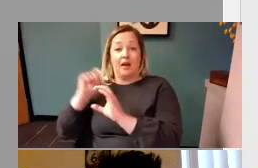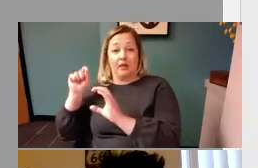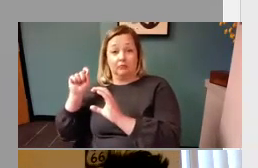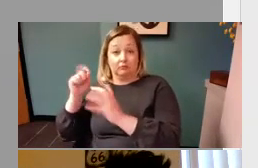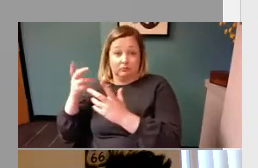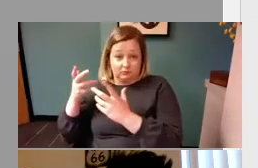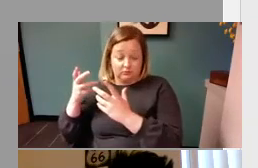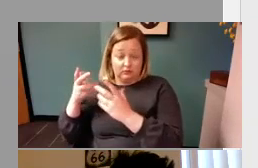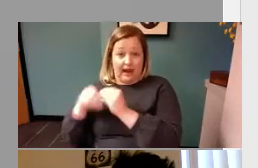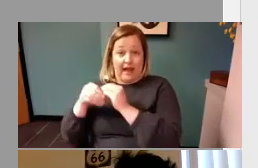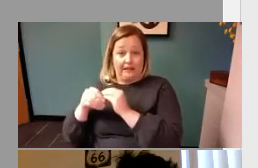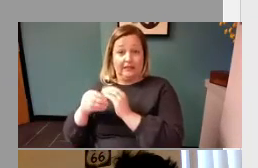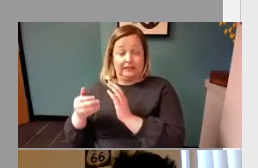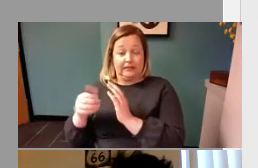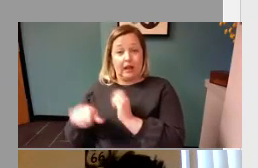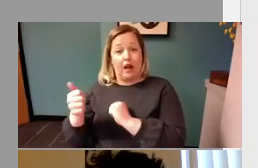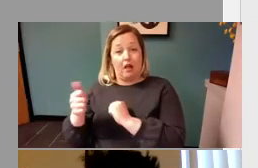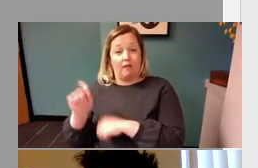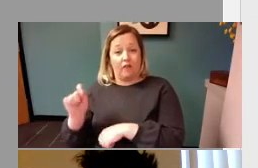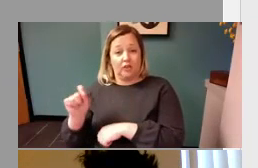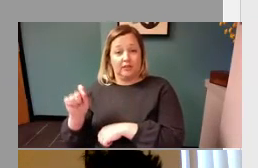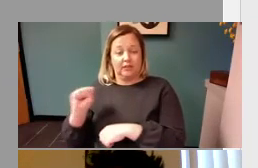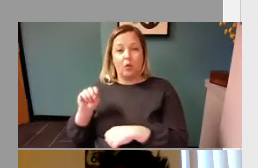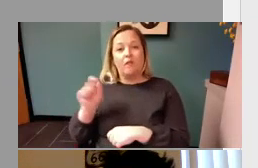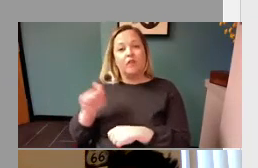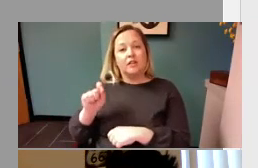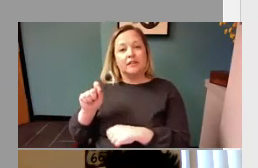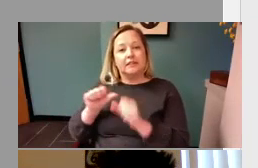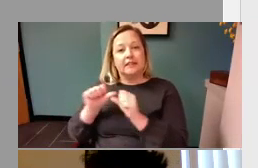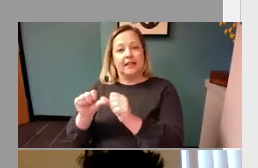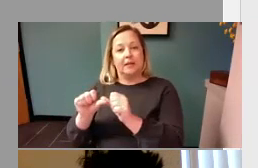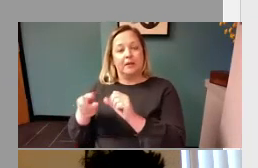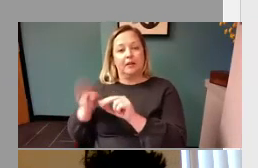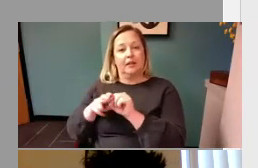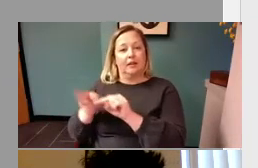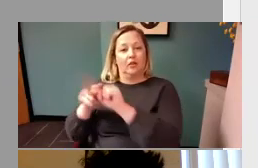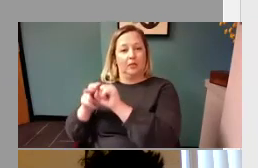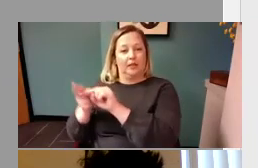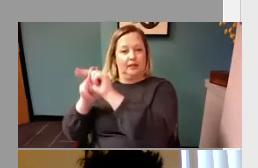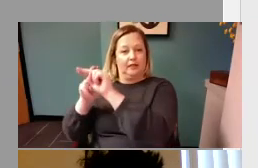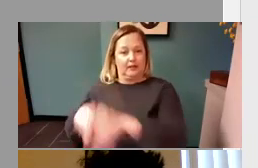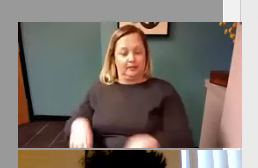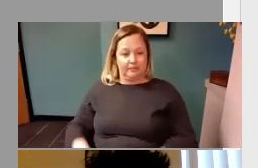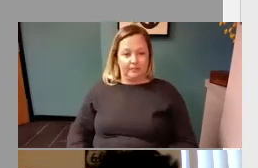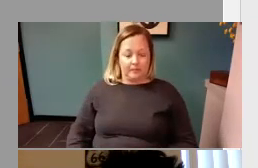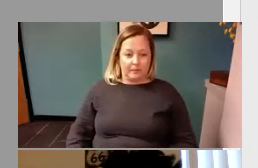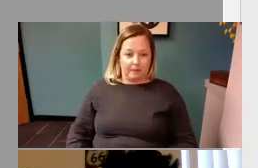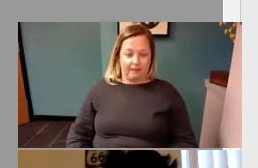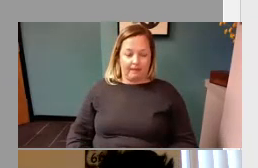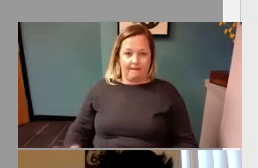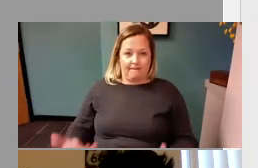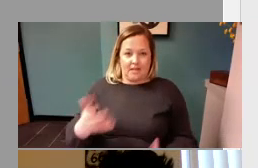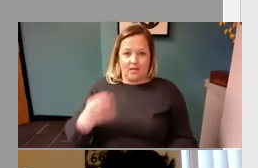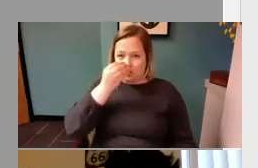growing its set of vertices. This gives us the benefit that we do not have to care about